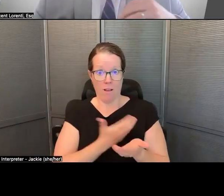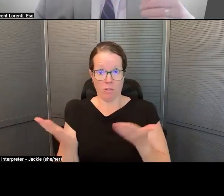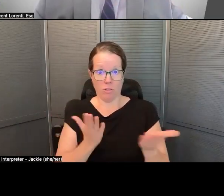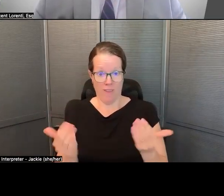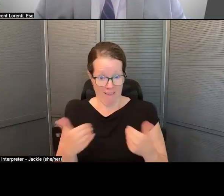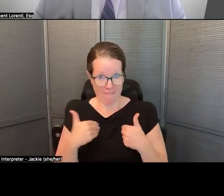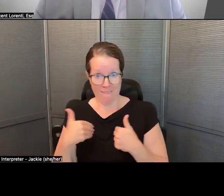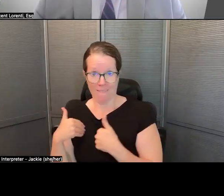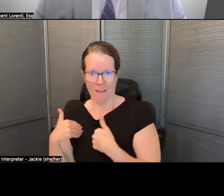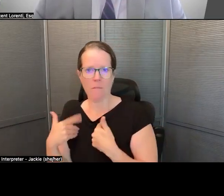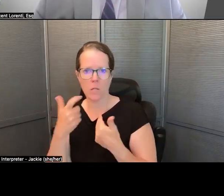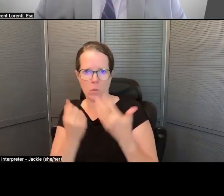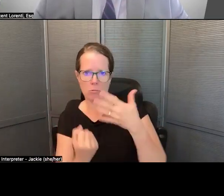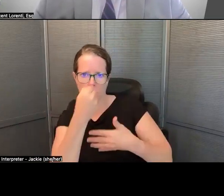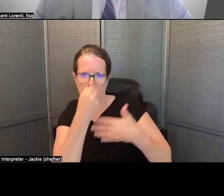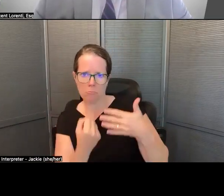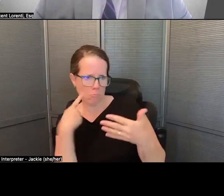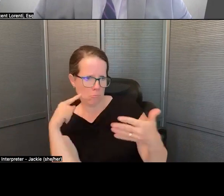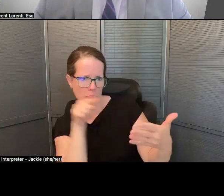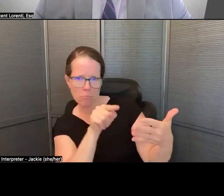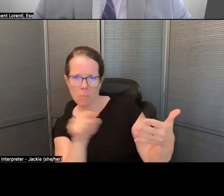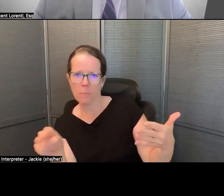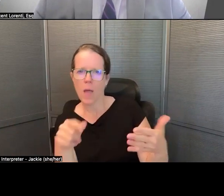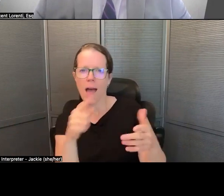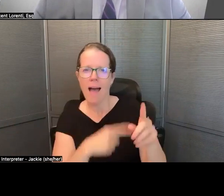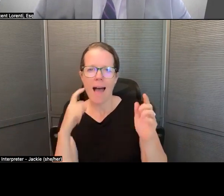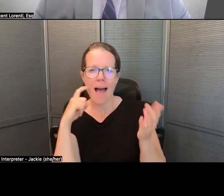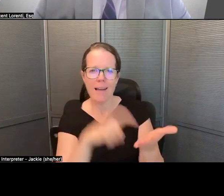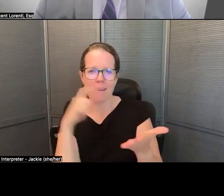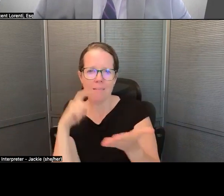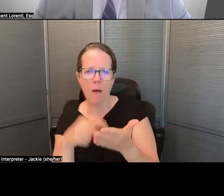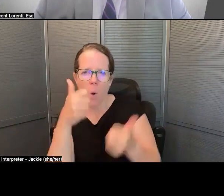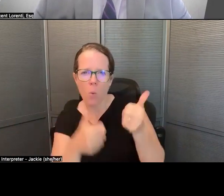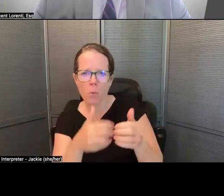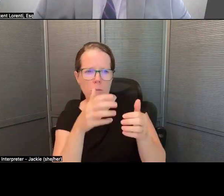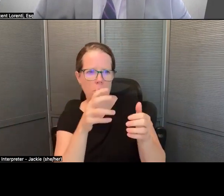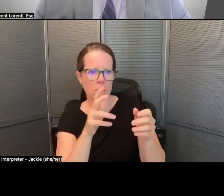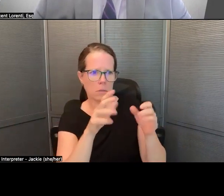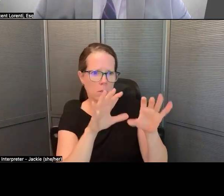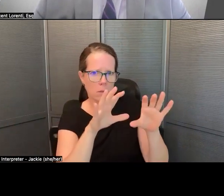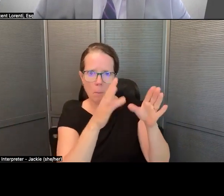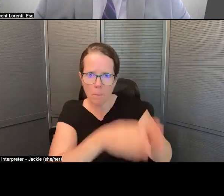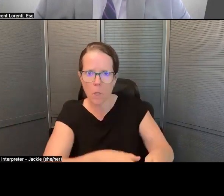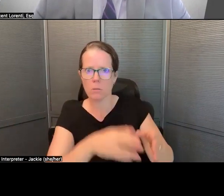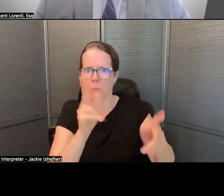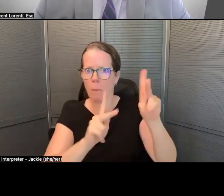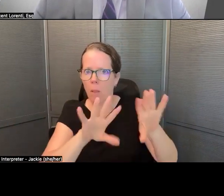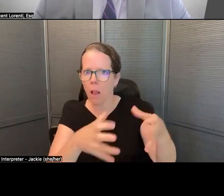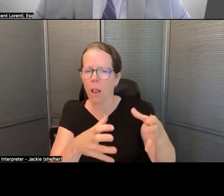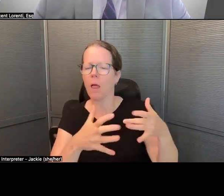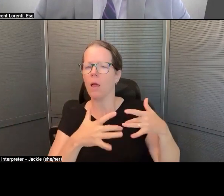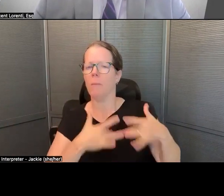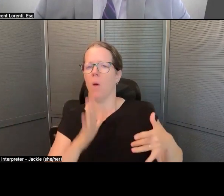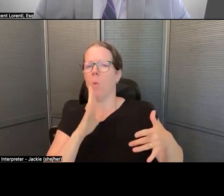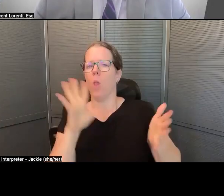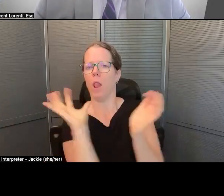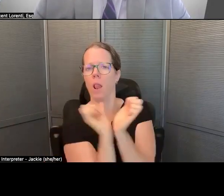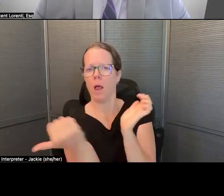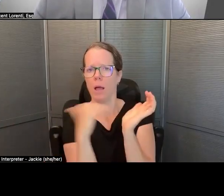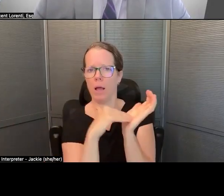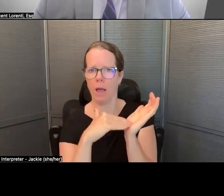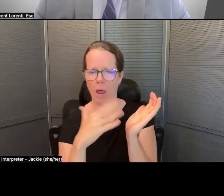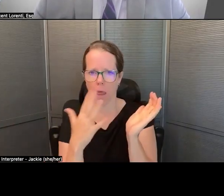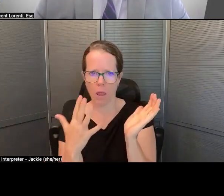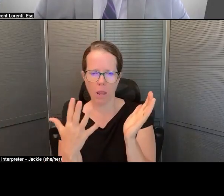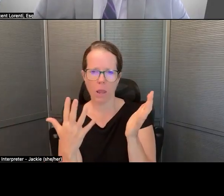risk for recidivism going forward, making sure that the interventions that we apply to those people or that we work on with